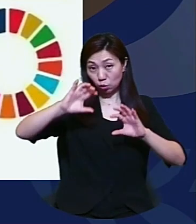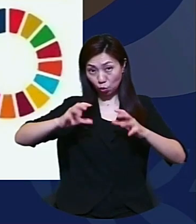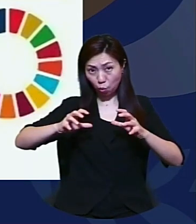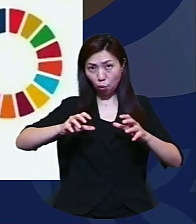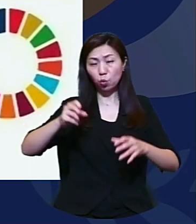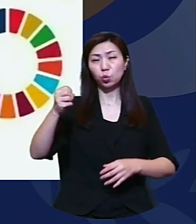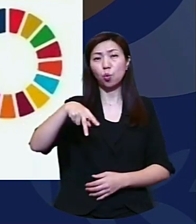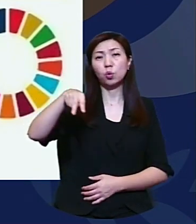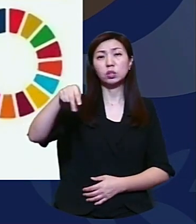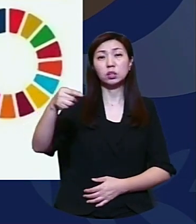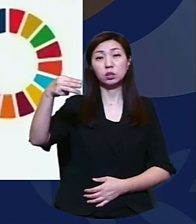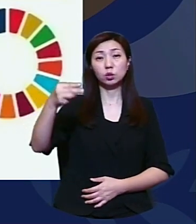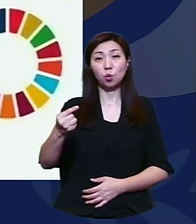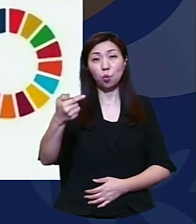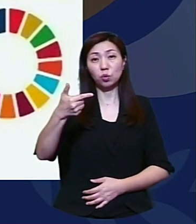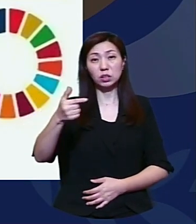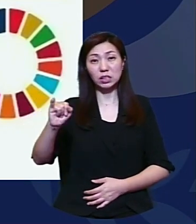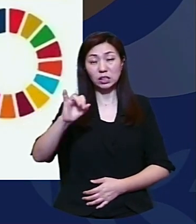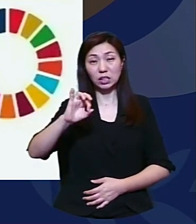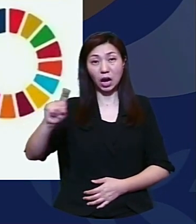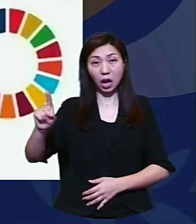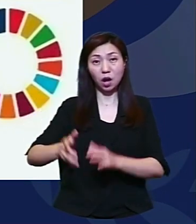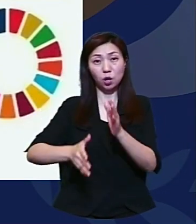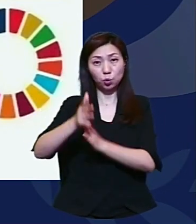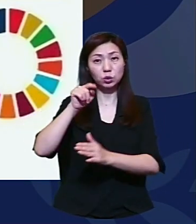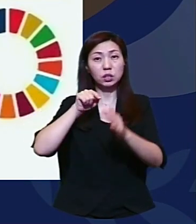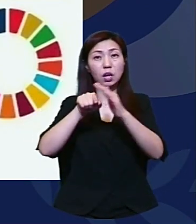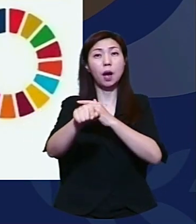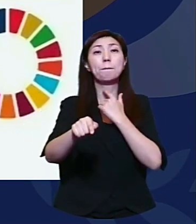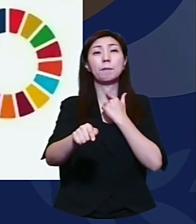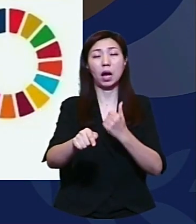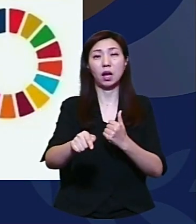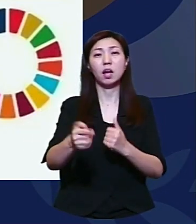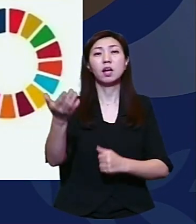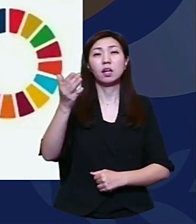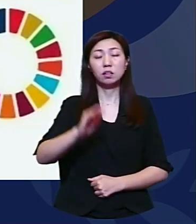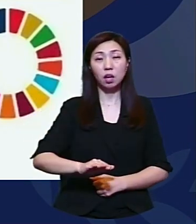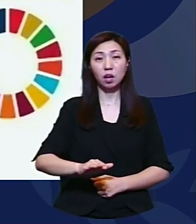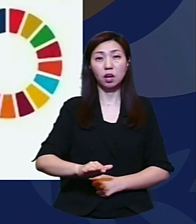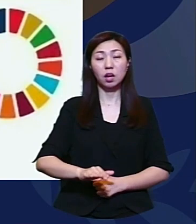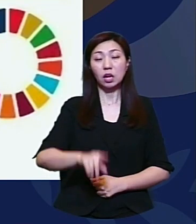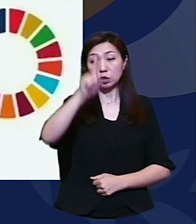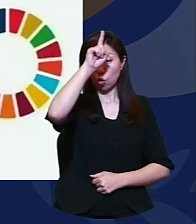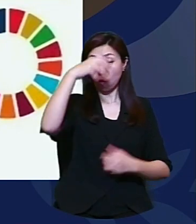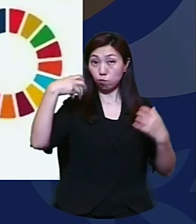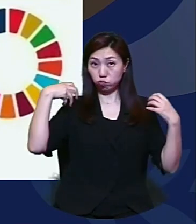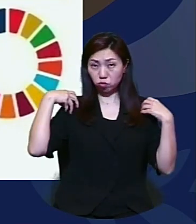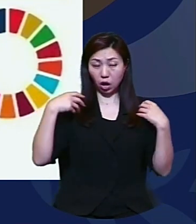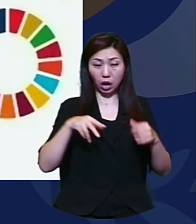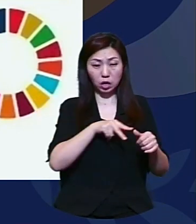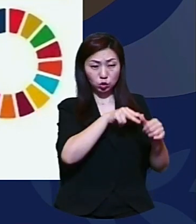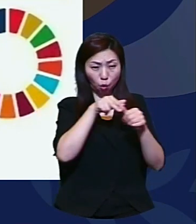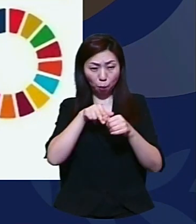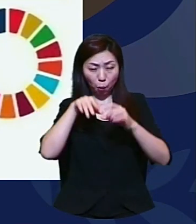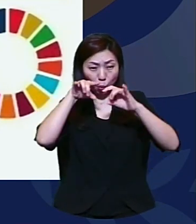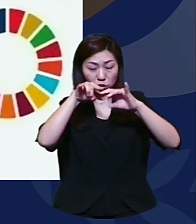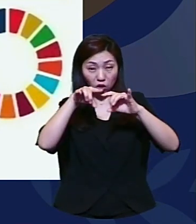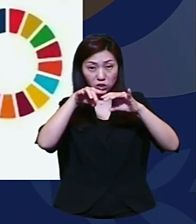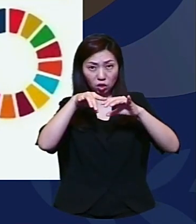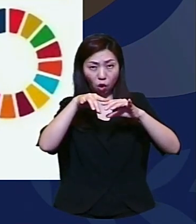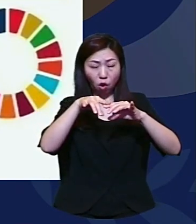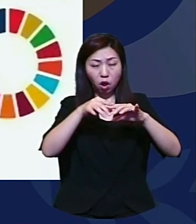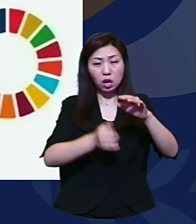how Estonia has successfully adopted this whole of government approach and has been able to scale up shared digital